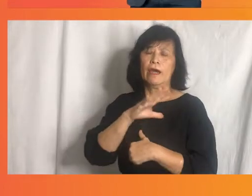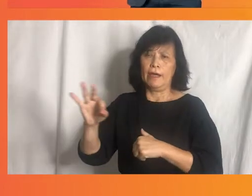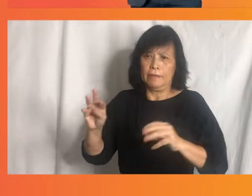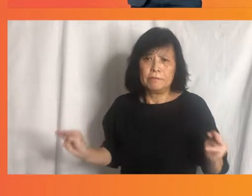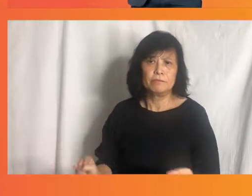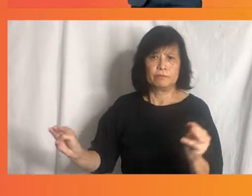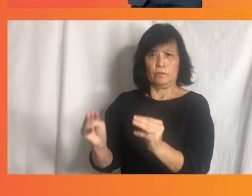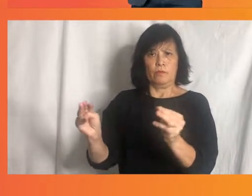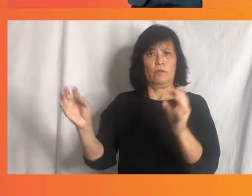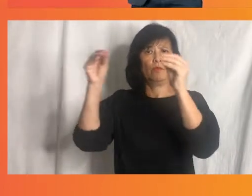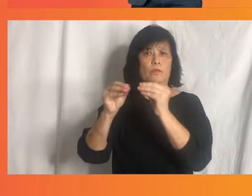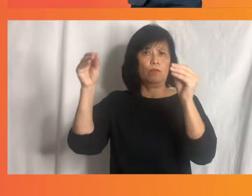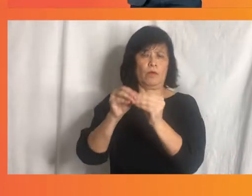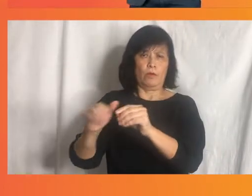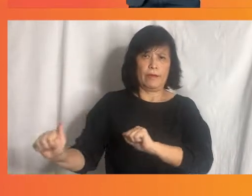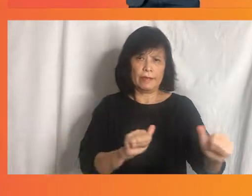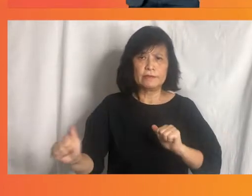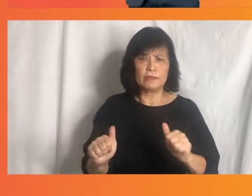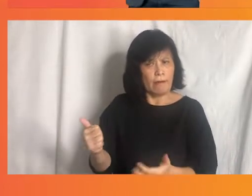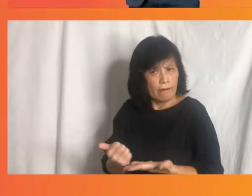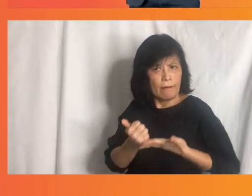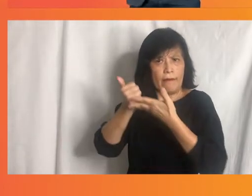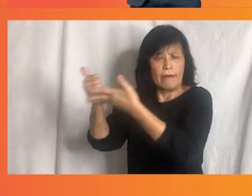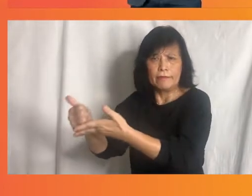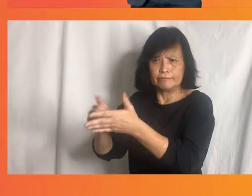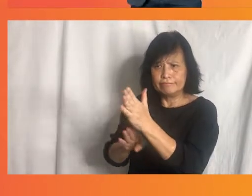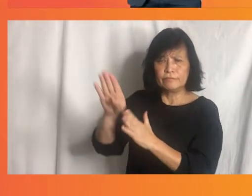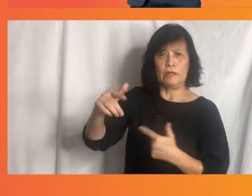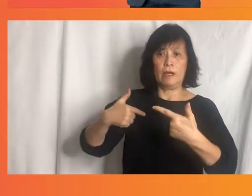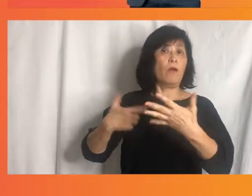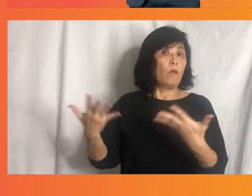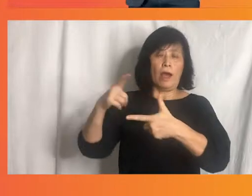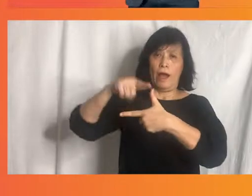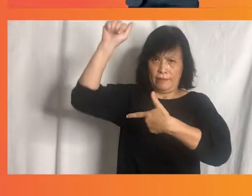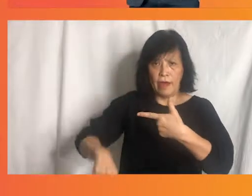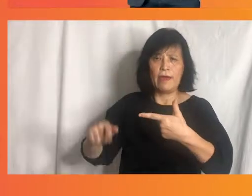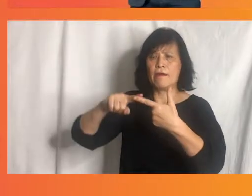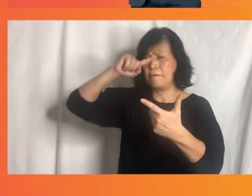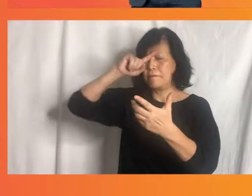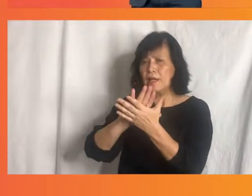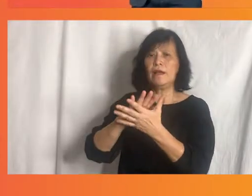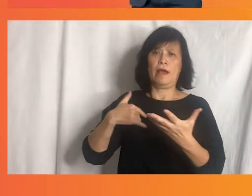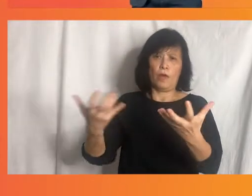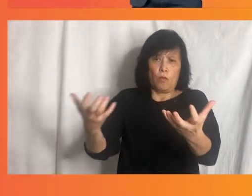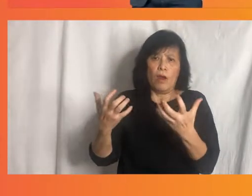motivation to be more active. Help them develop this mentality of I can, I believe, and I want to be active.